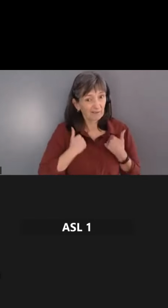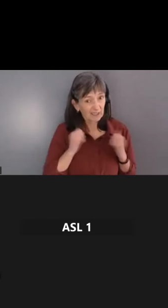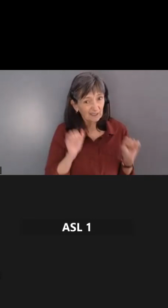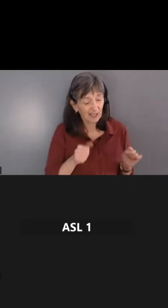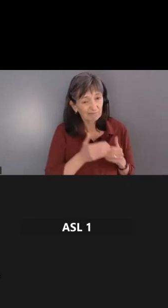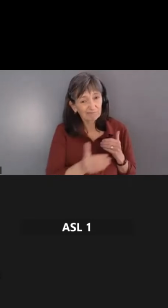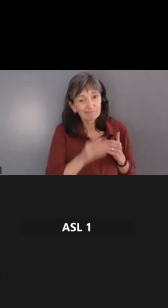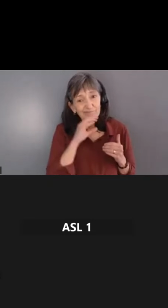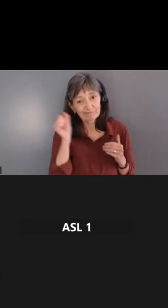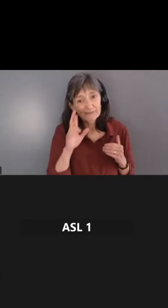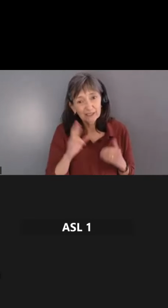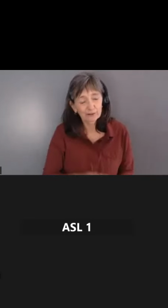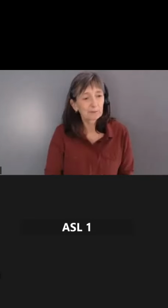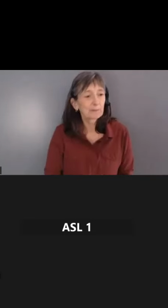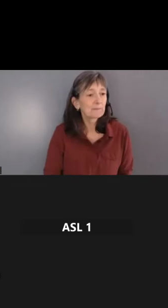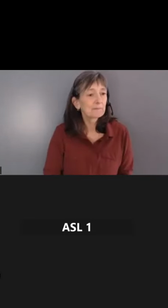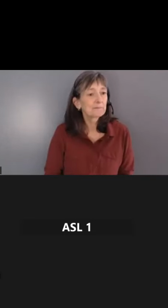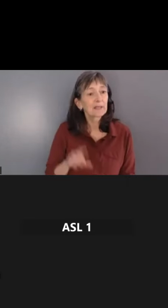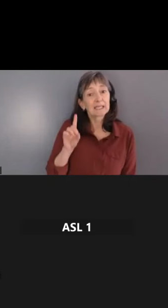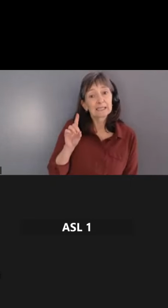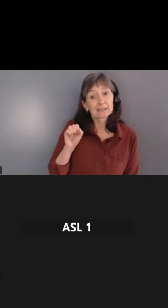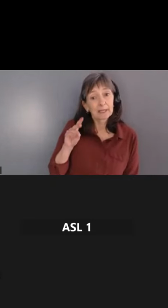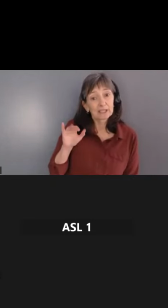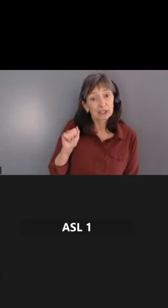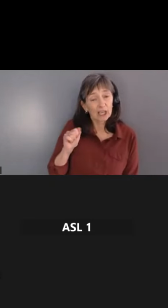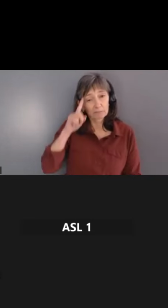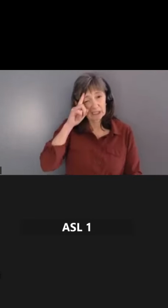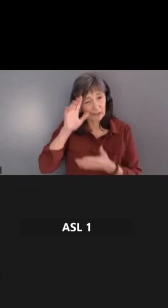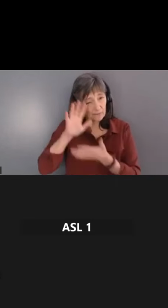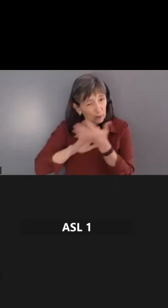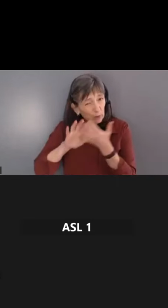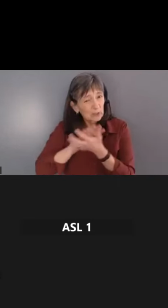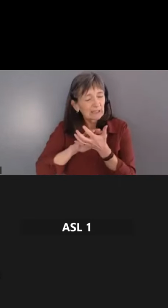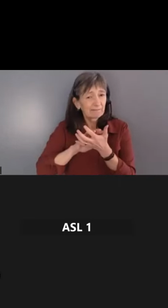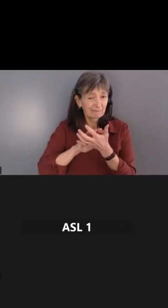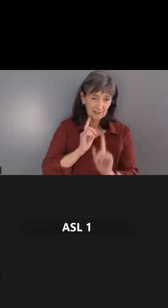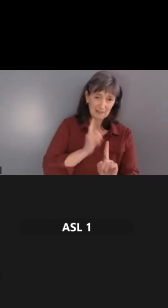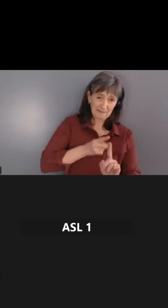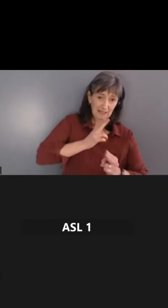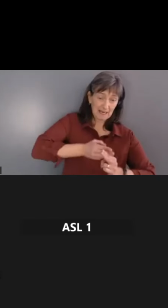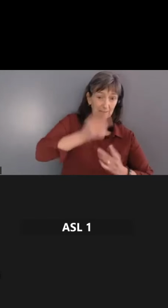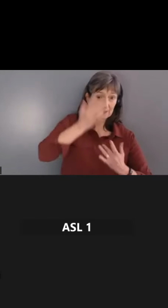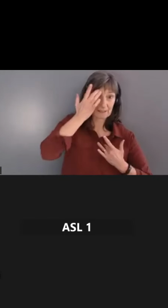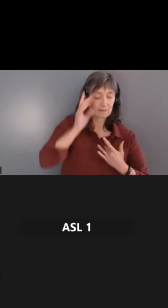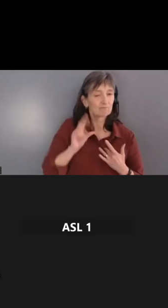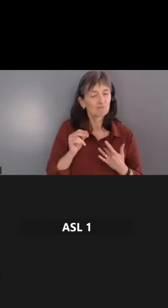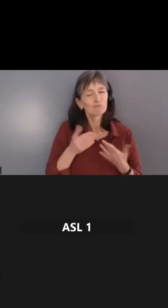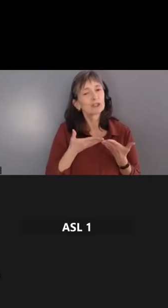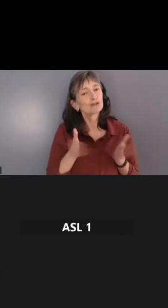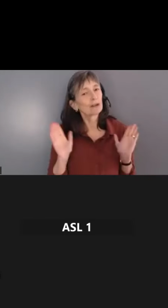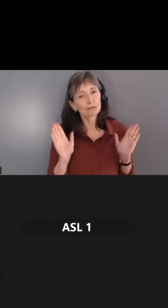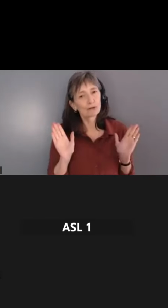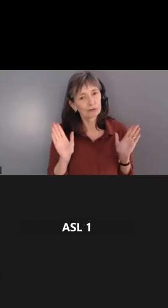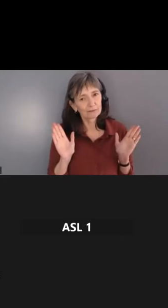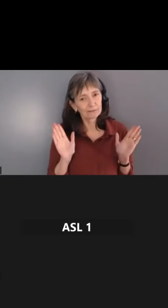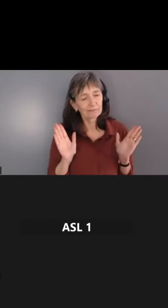So dementia is not a specific disease, but rather a general term for diseases or conditions that can